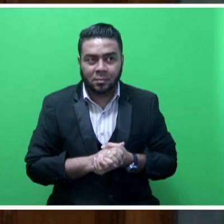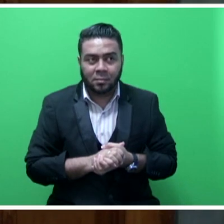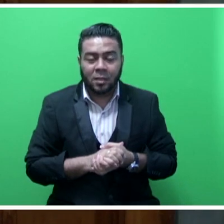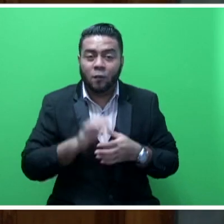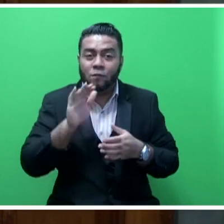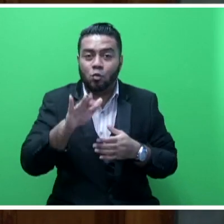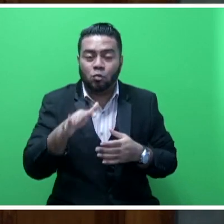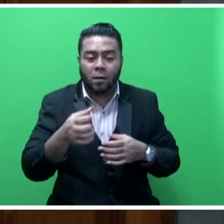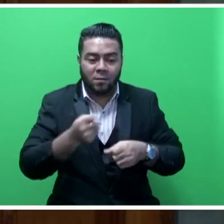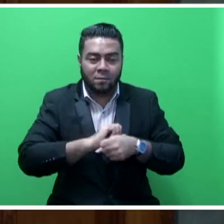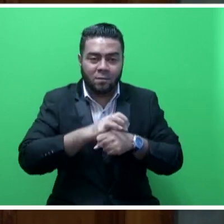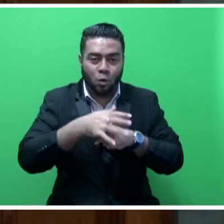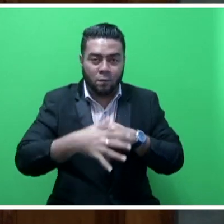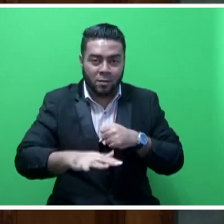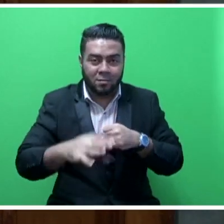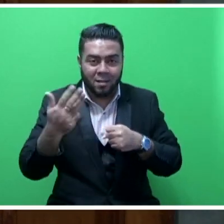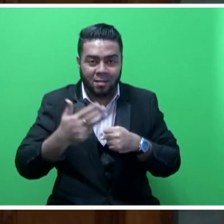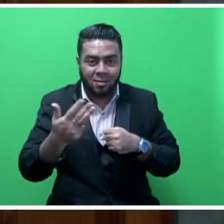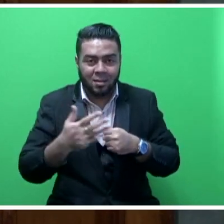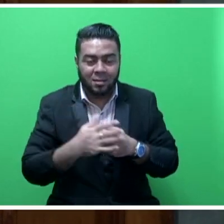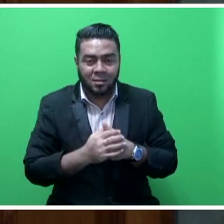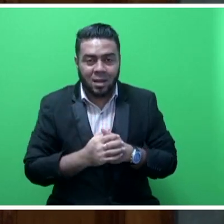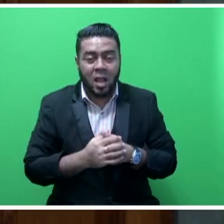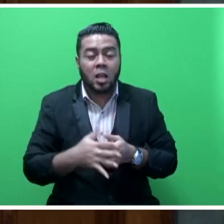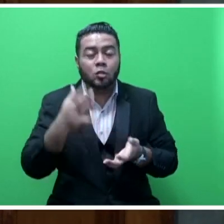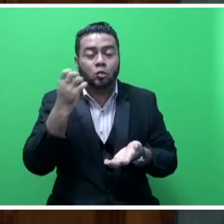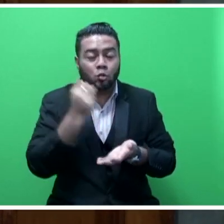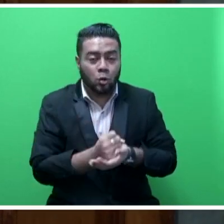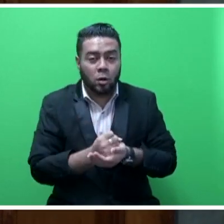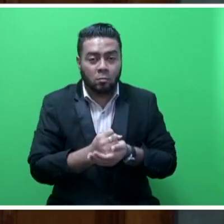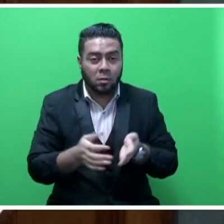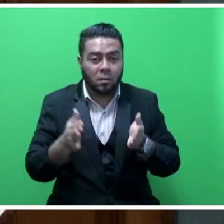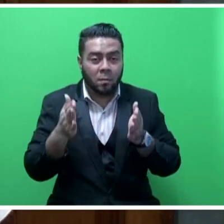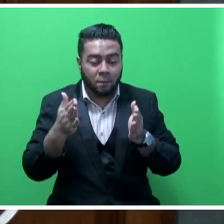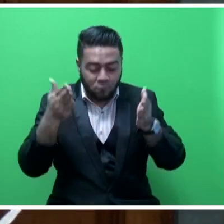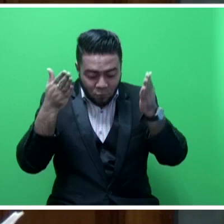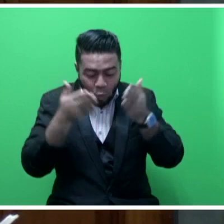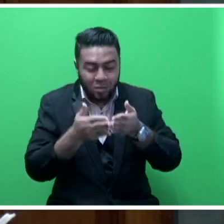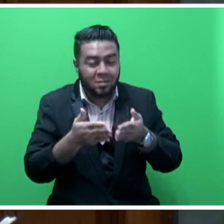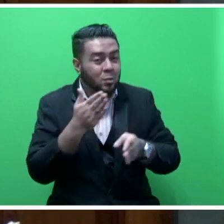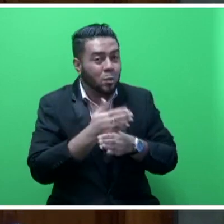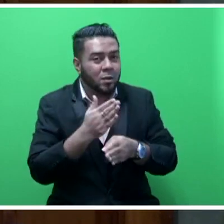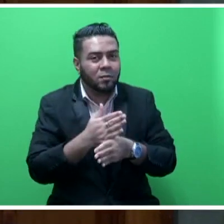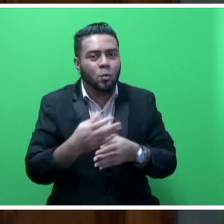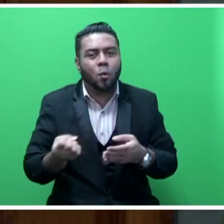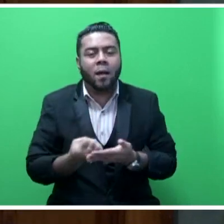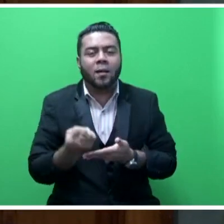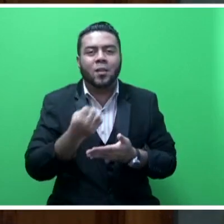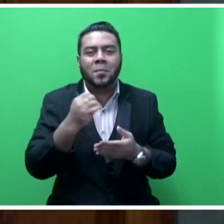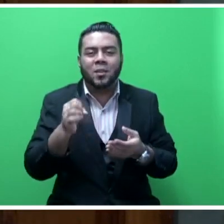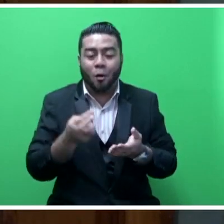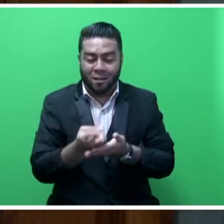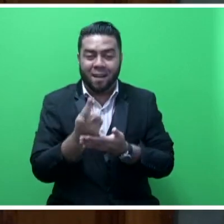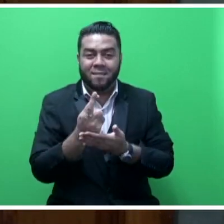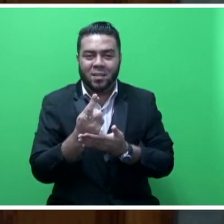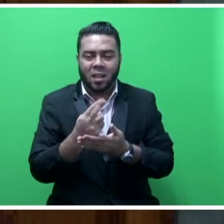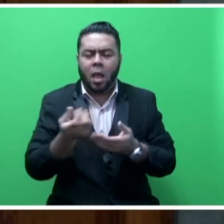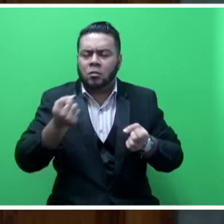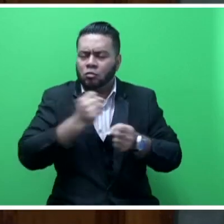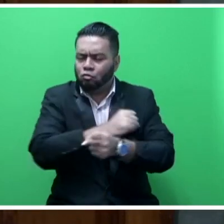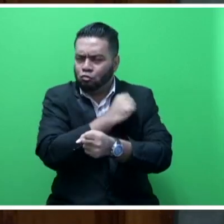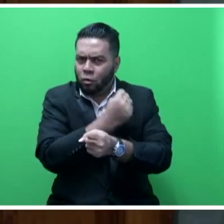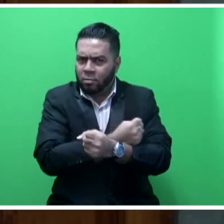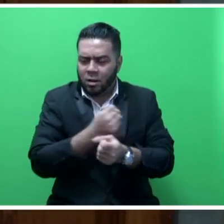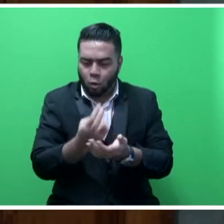impact of COVID-19, ensuring repositioning of focused efforts to economic recovery and